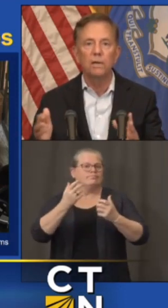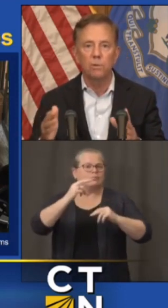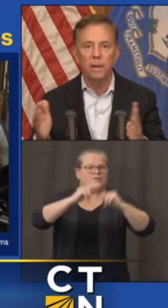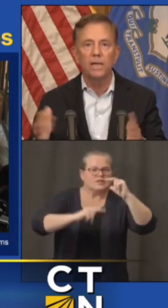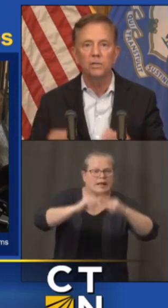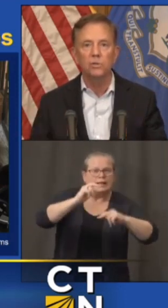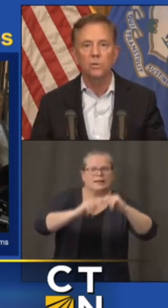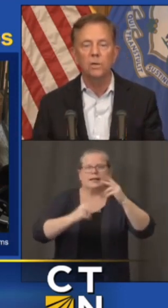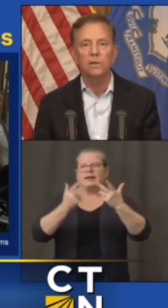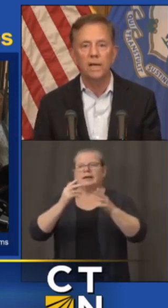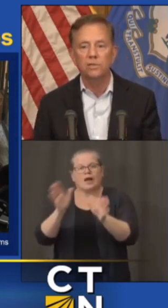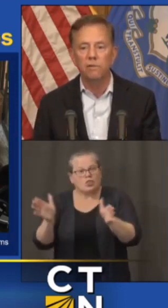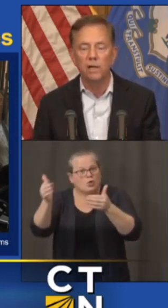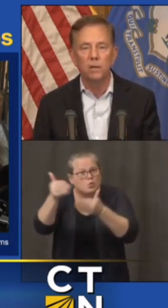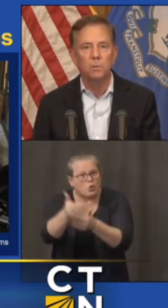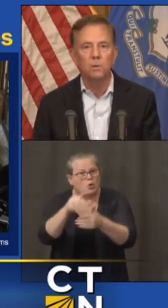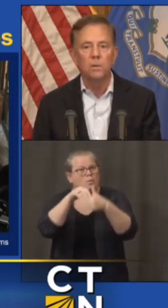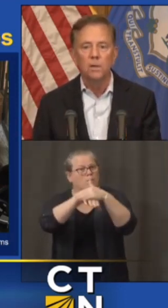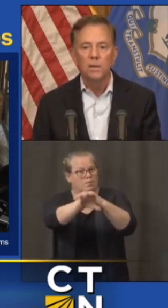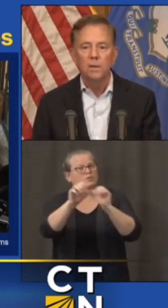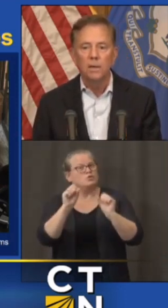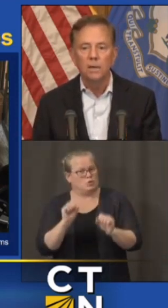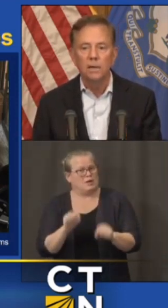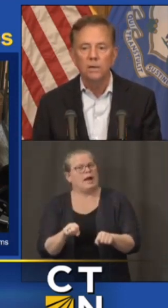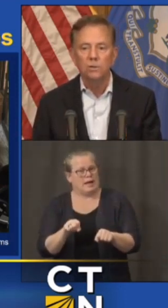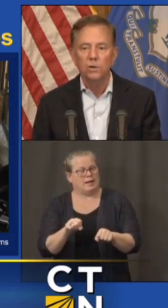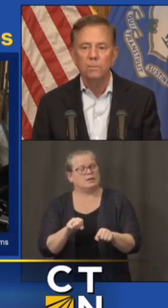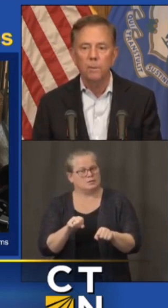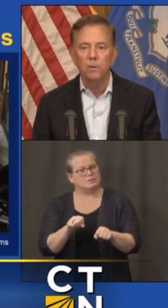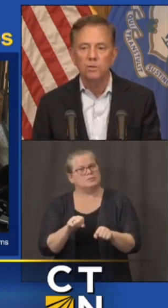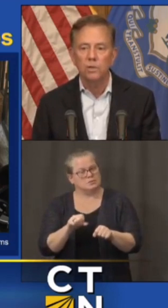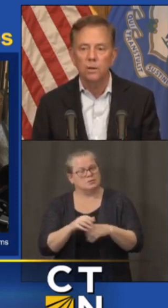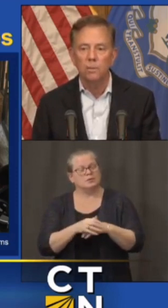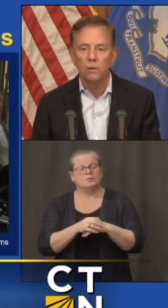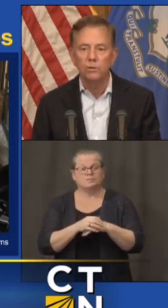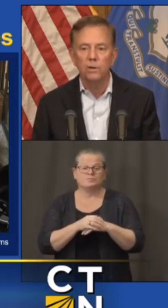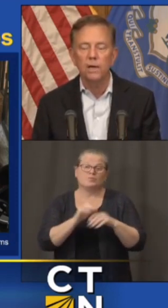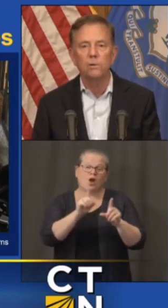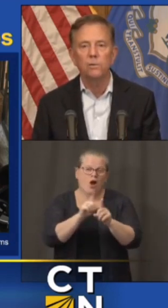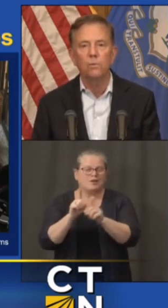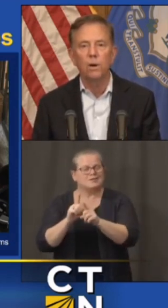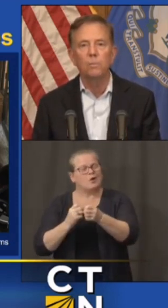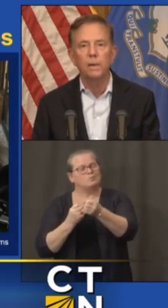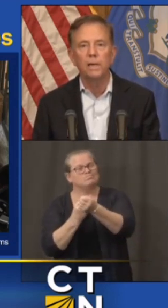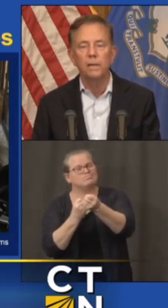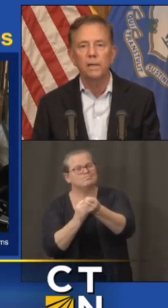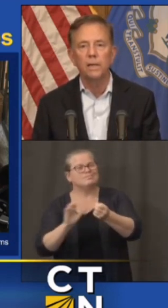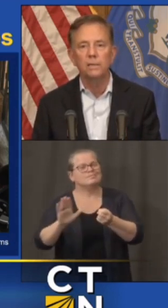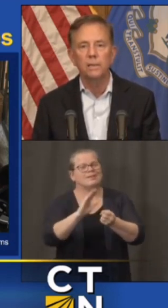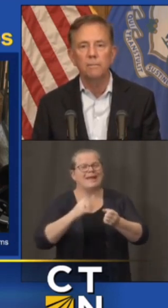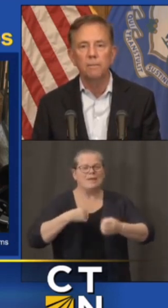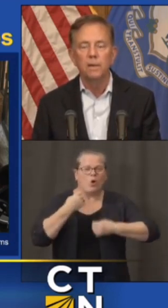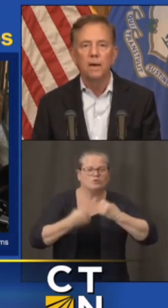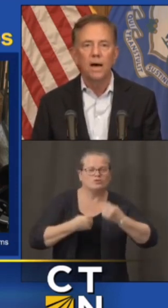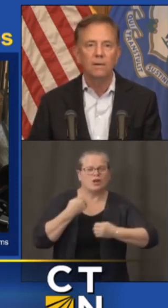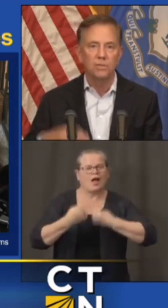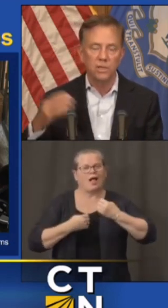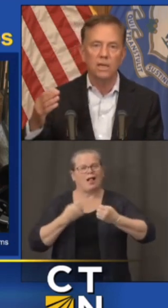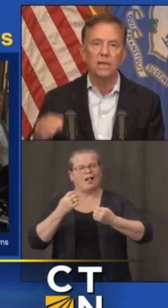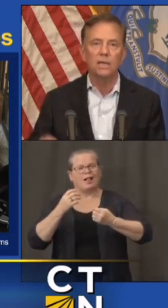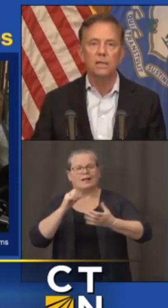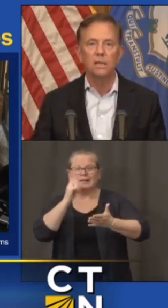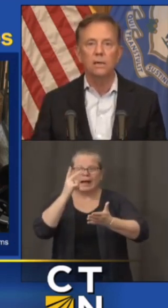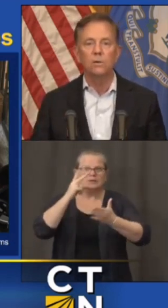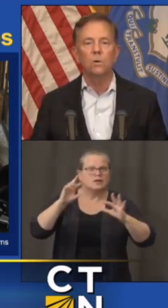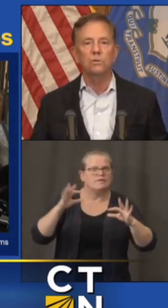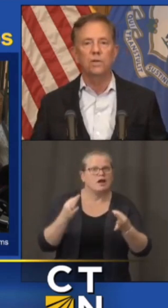real need, we're making sure that's available. And also it promotes emotional health and well-being. And